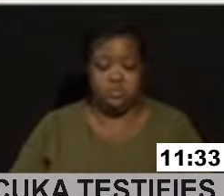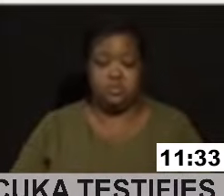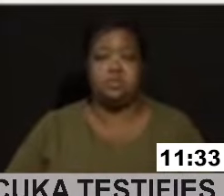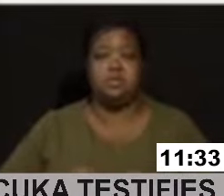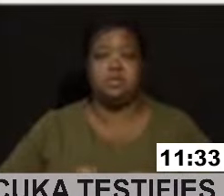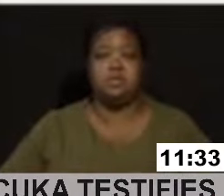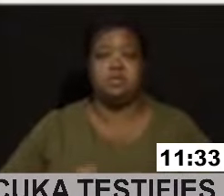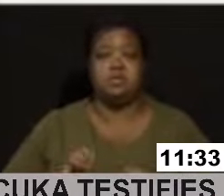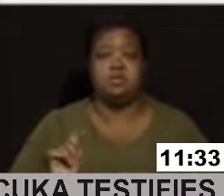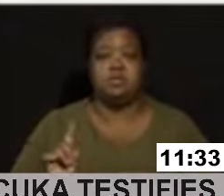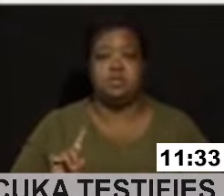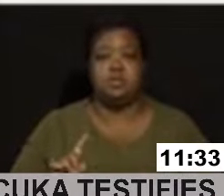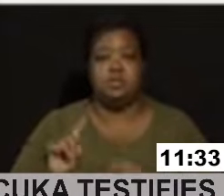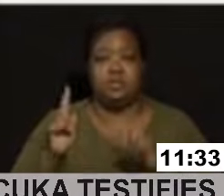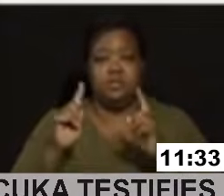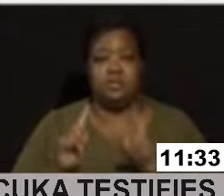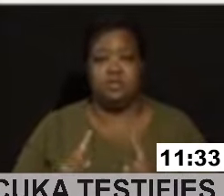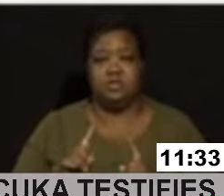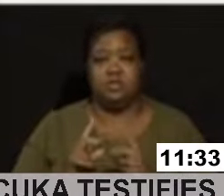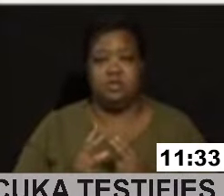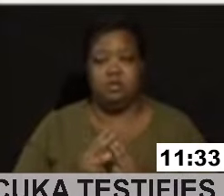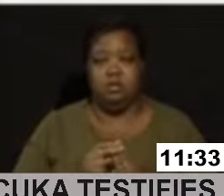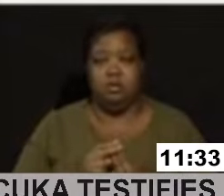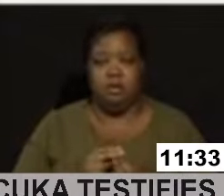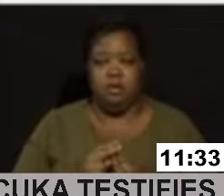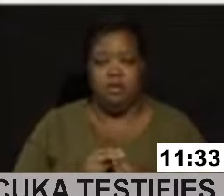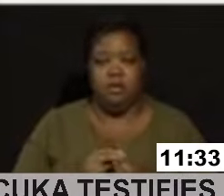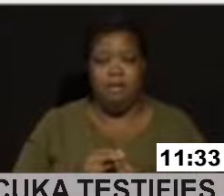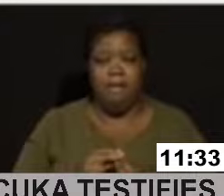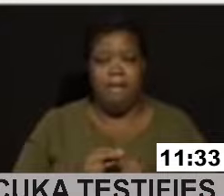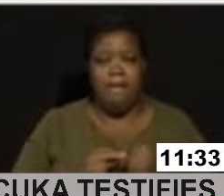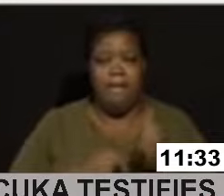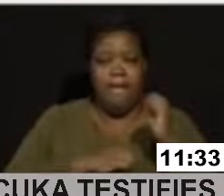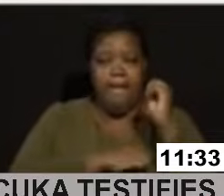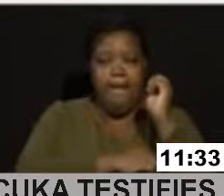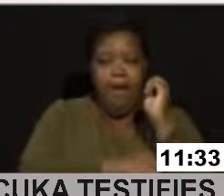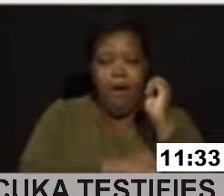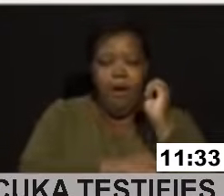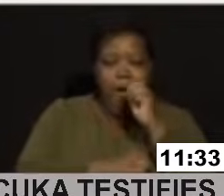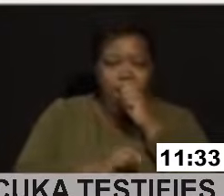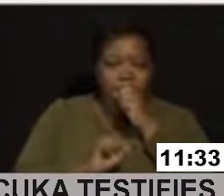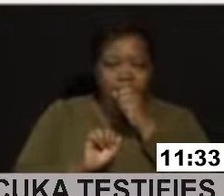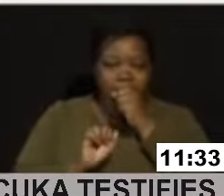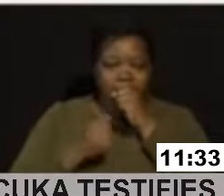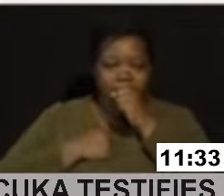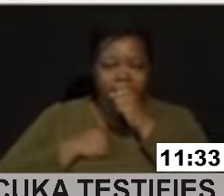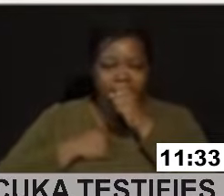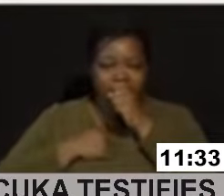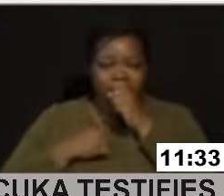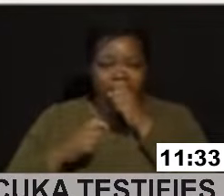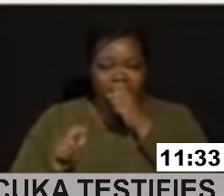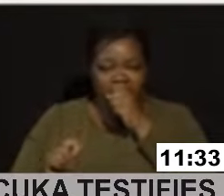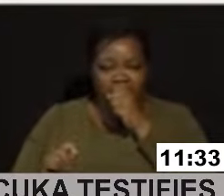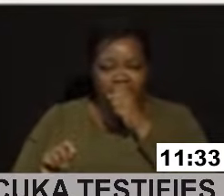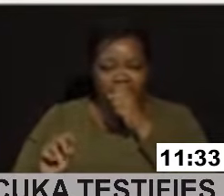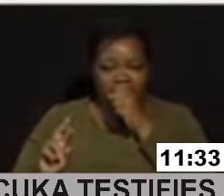to have a specialized unit in my office that will give focus attention on the TRC